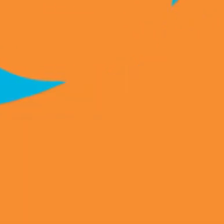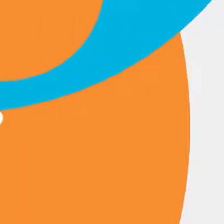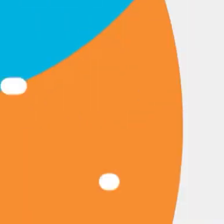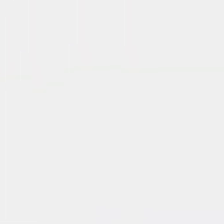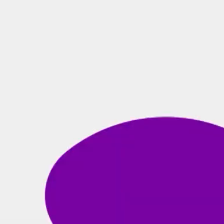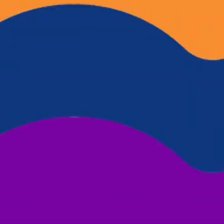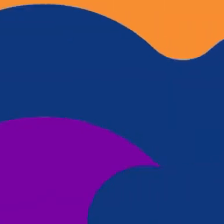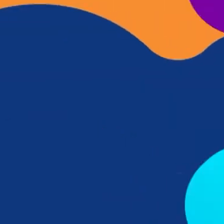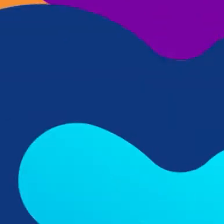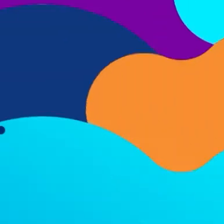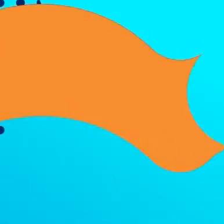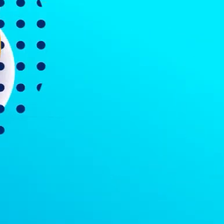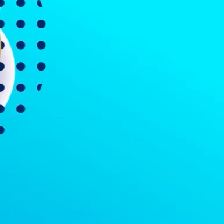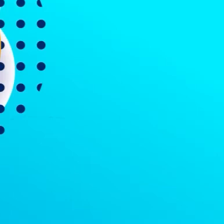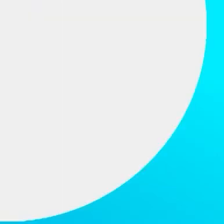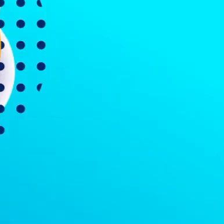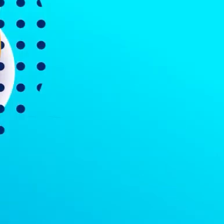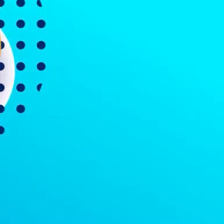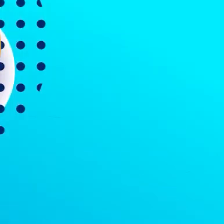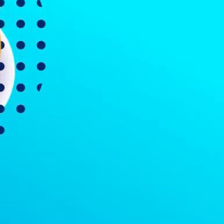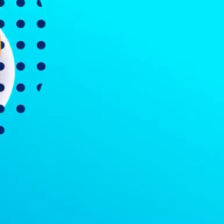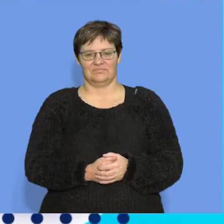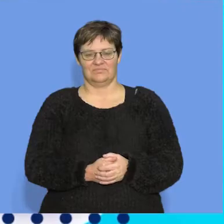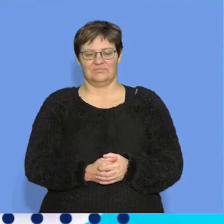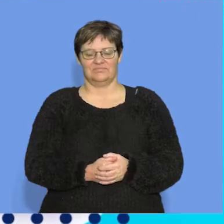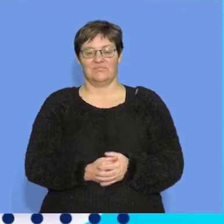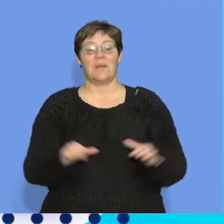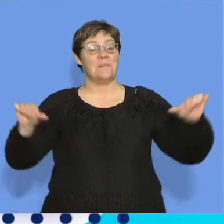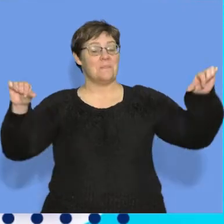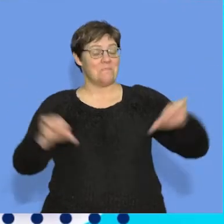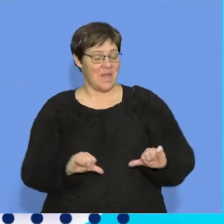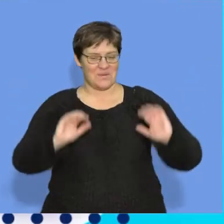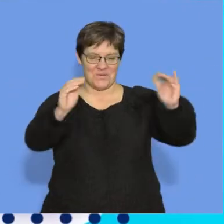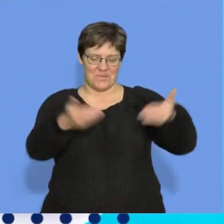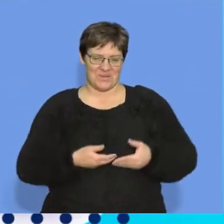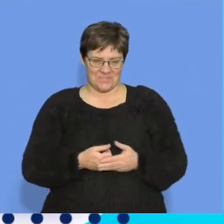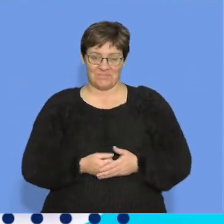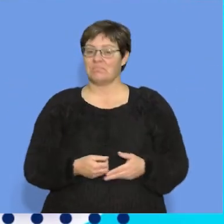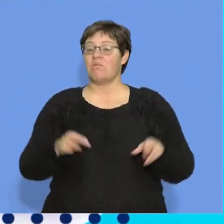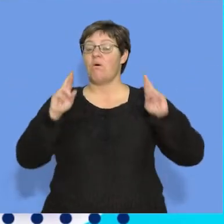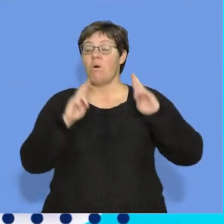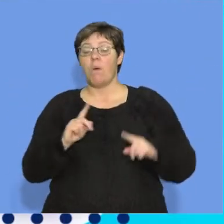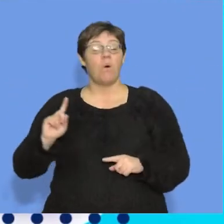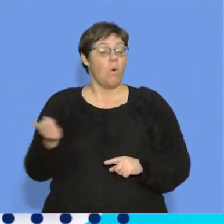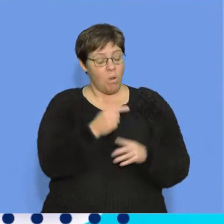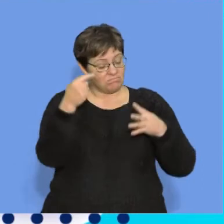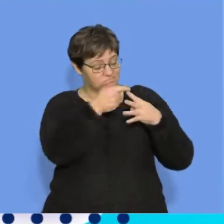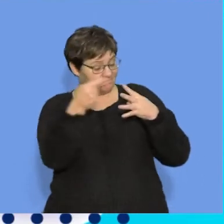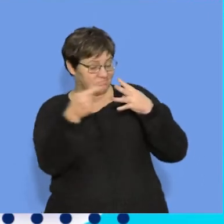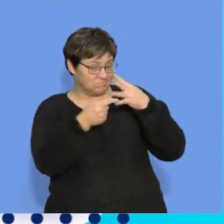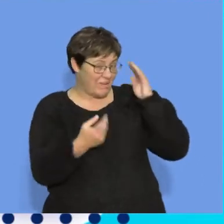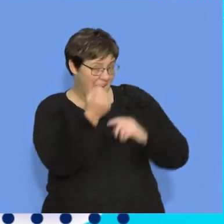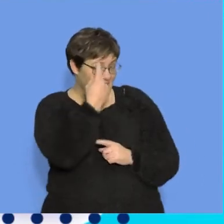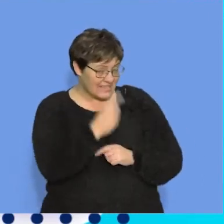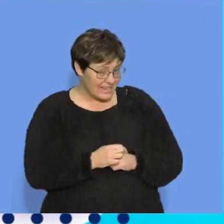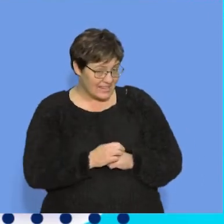Welcome back, everyone. I hope you've got all your bits and pieces together. You've